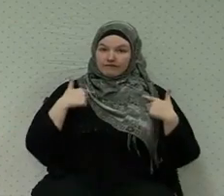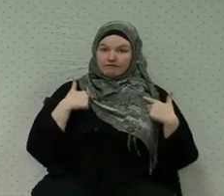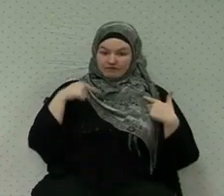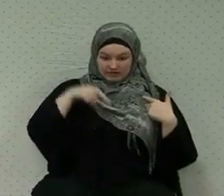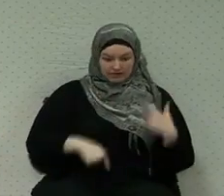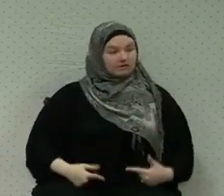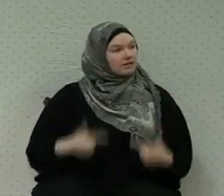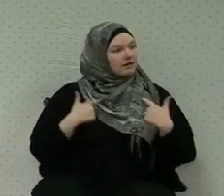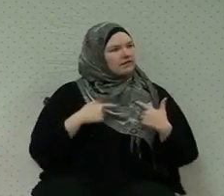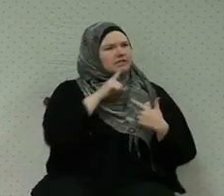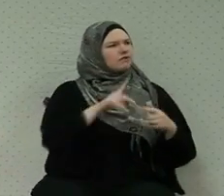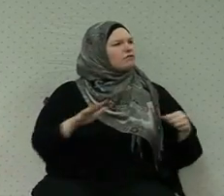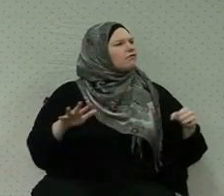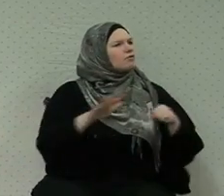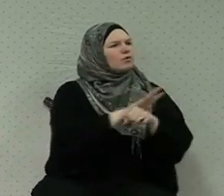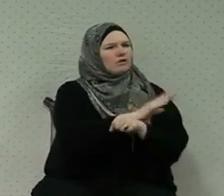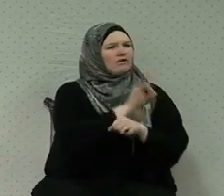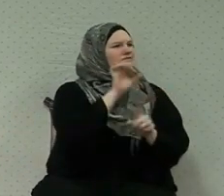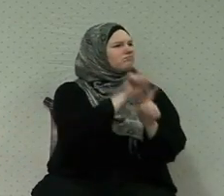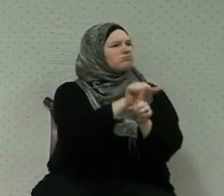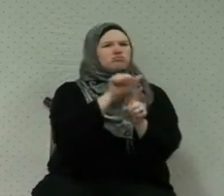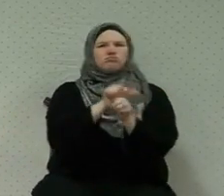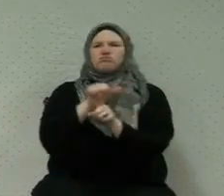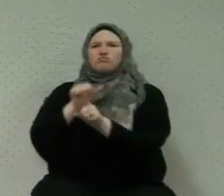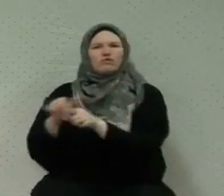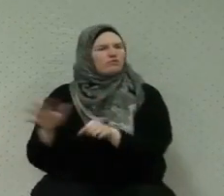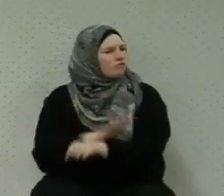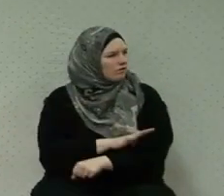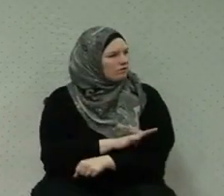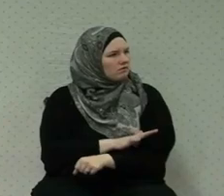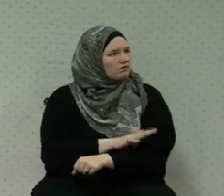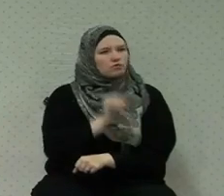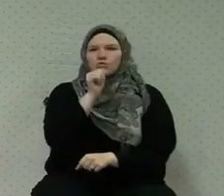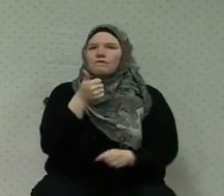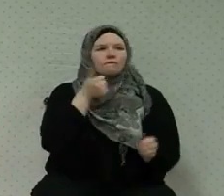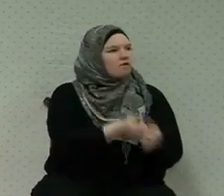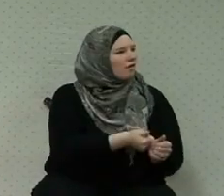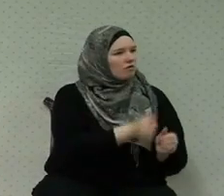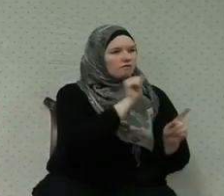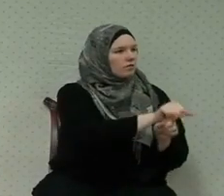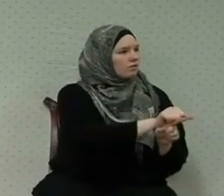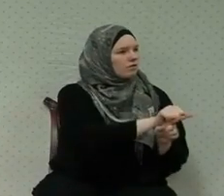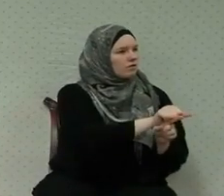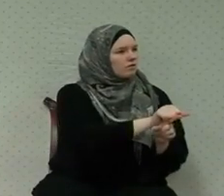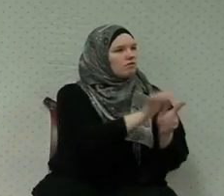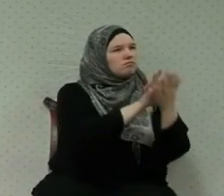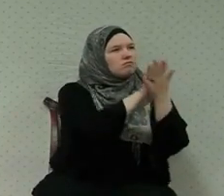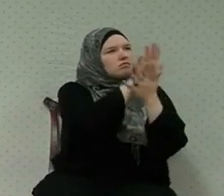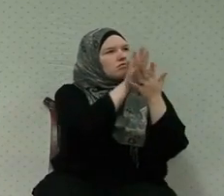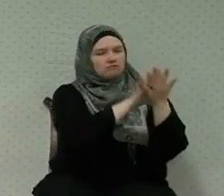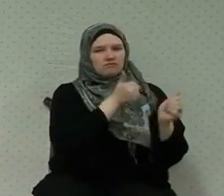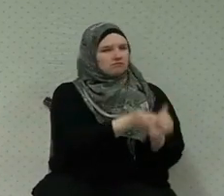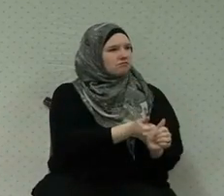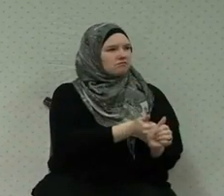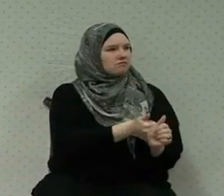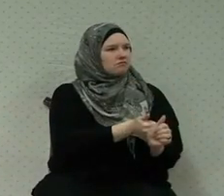this life is full of deception. So don't you be deceived by whatever is deceptive, and